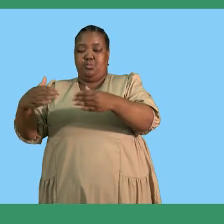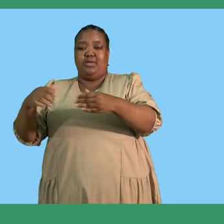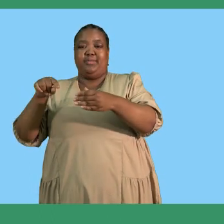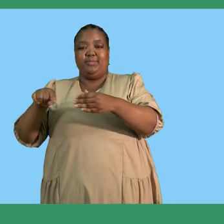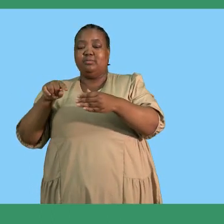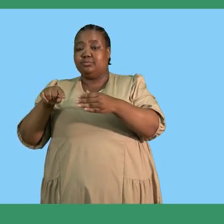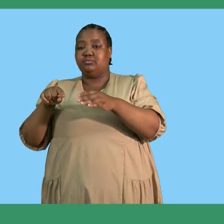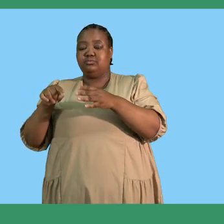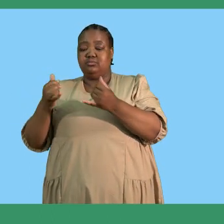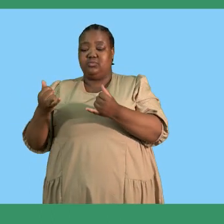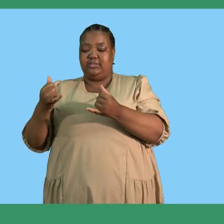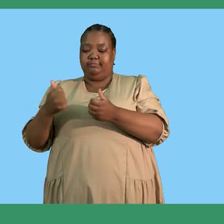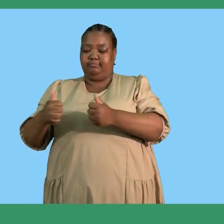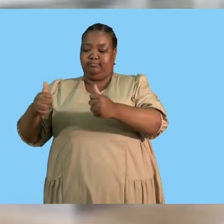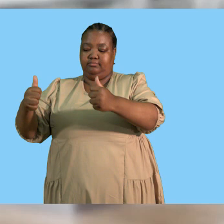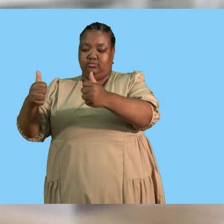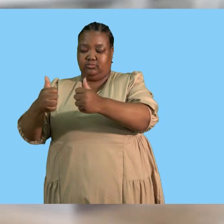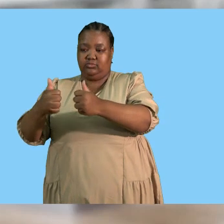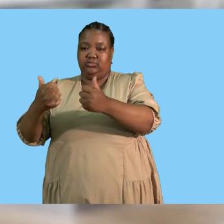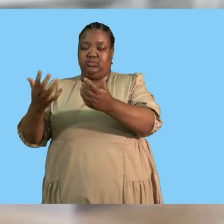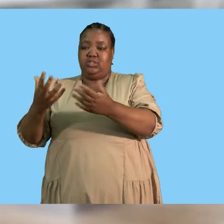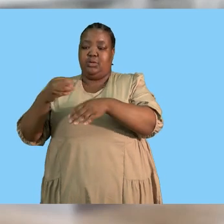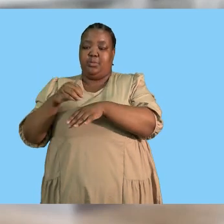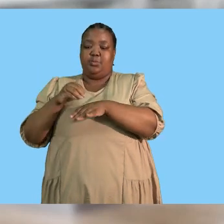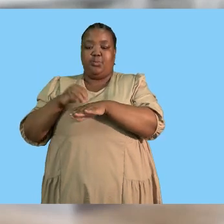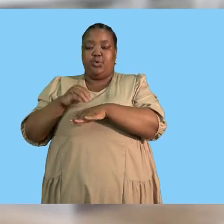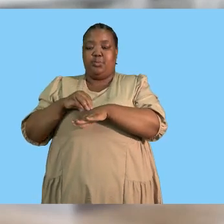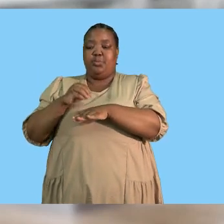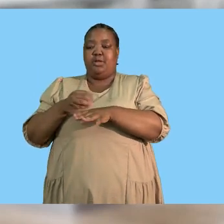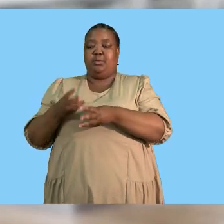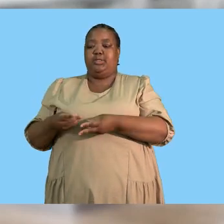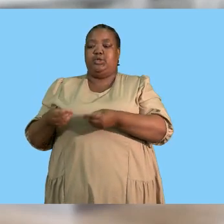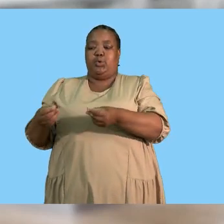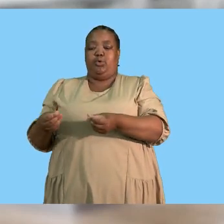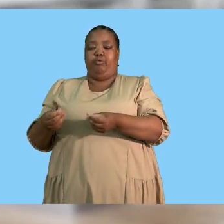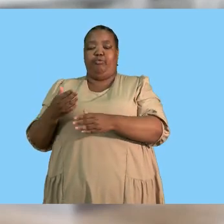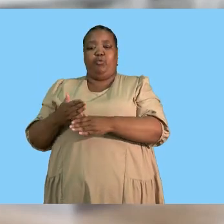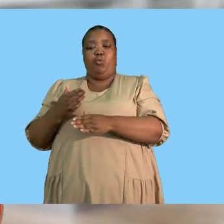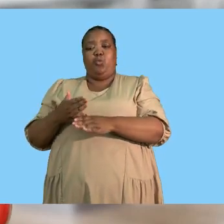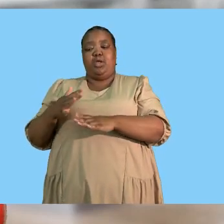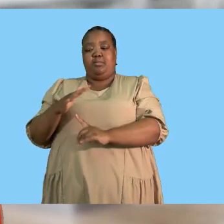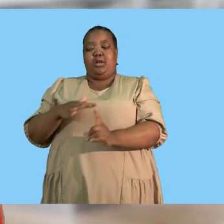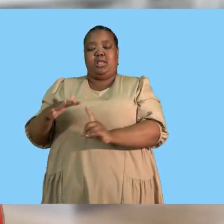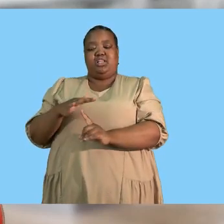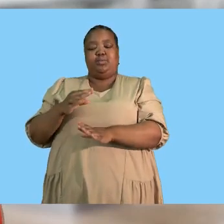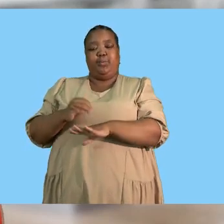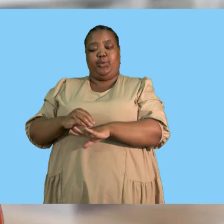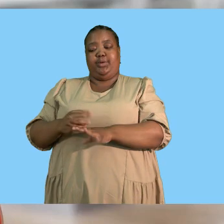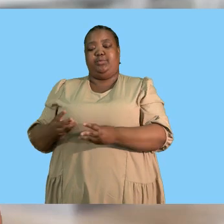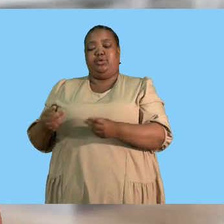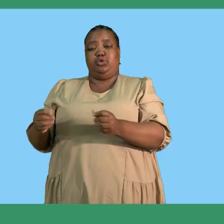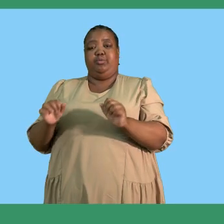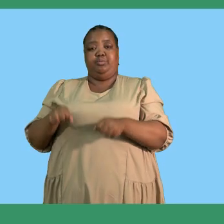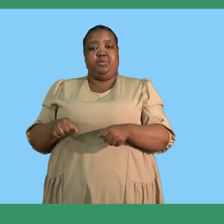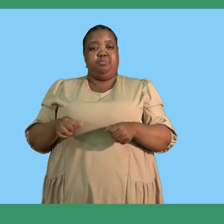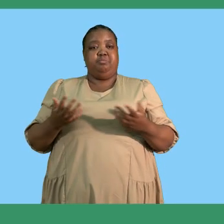the workplace that are coming together to solve related problems that they have in the workplace, which